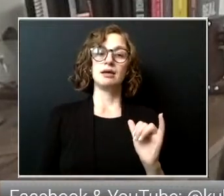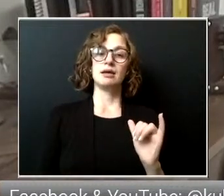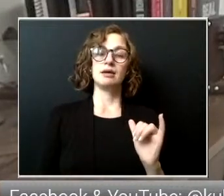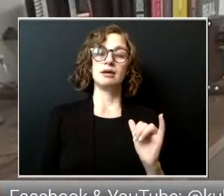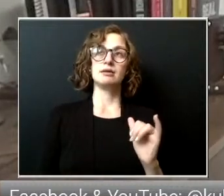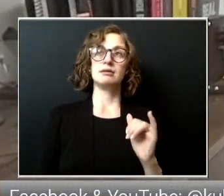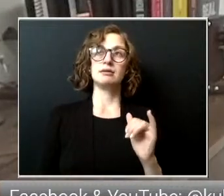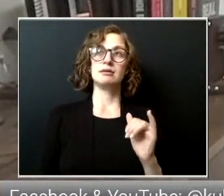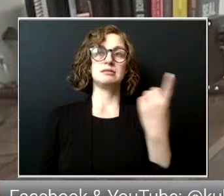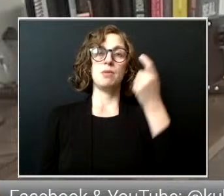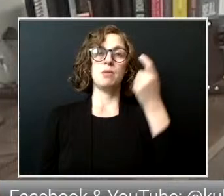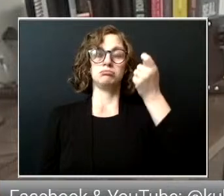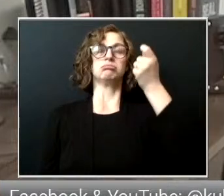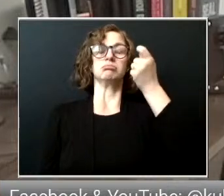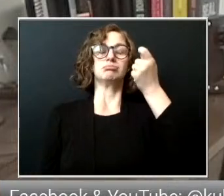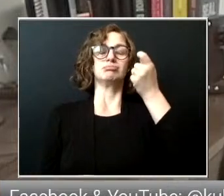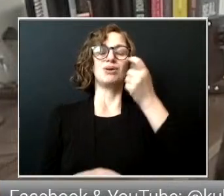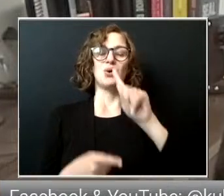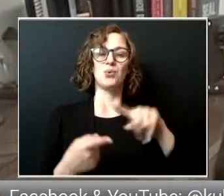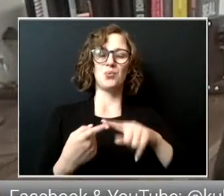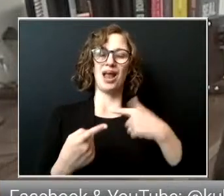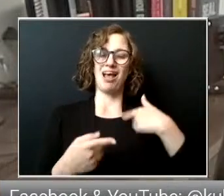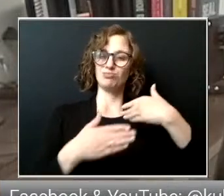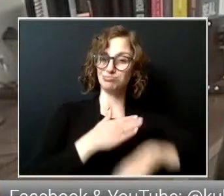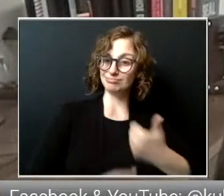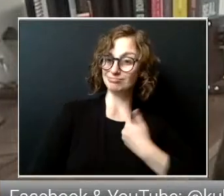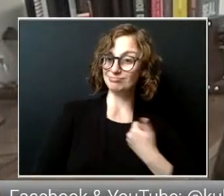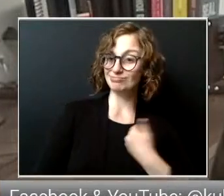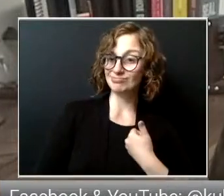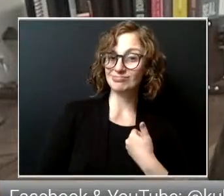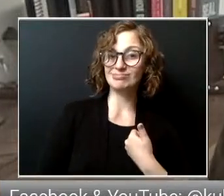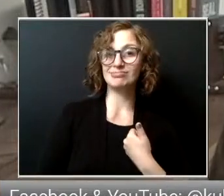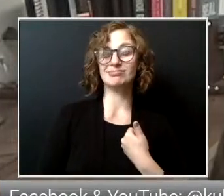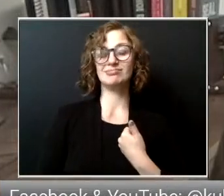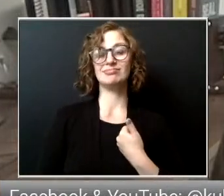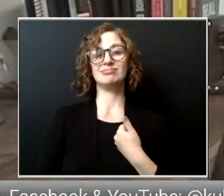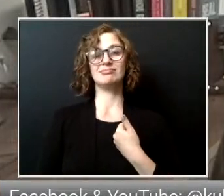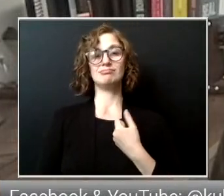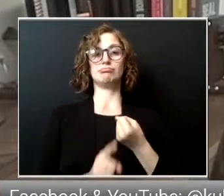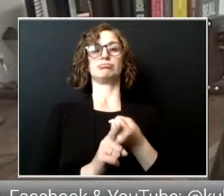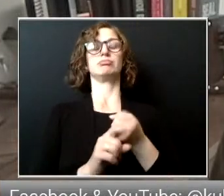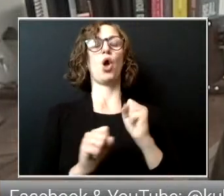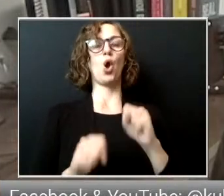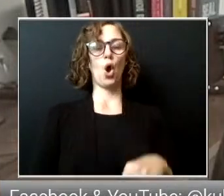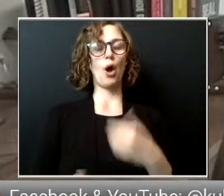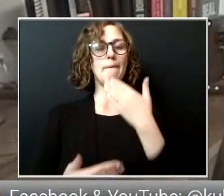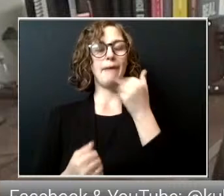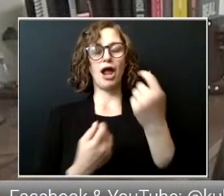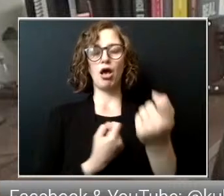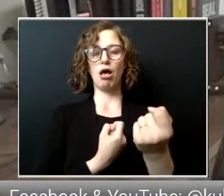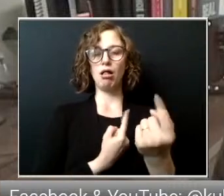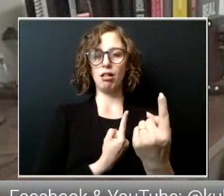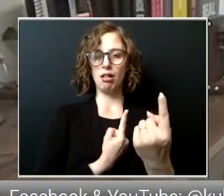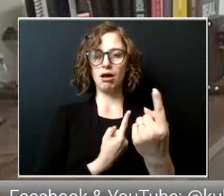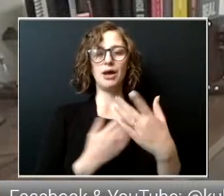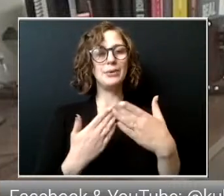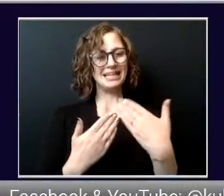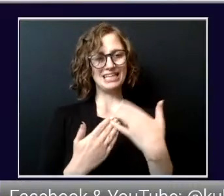when I had my own children. Wow. I suddenly just was able to empathize better, and it was just easier at that